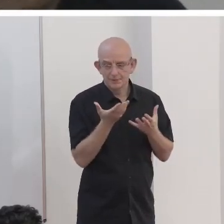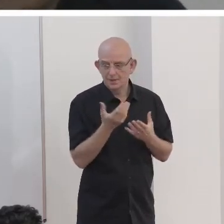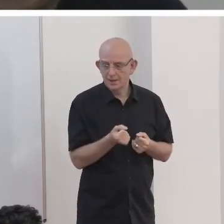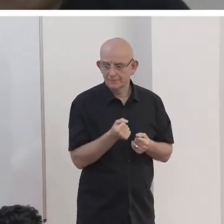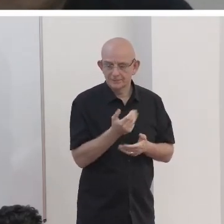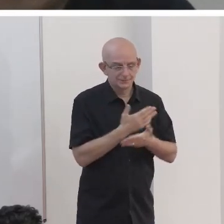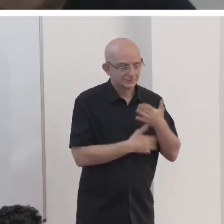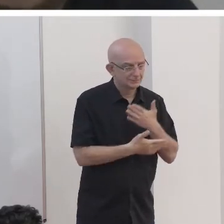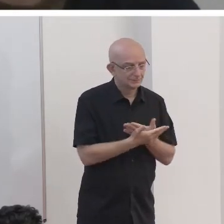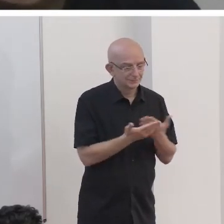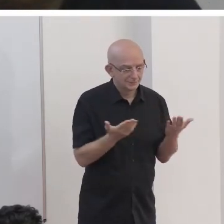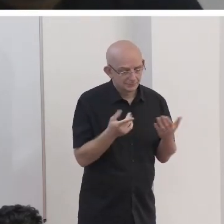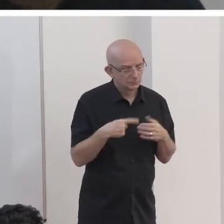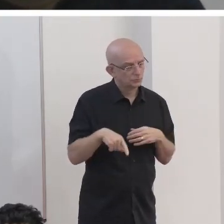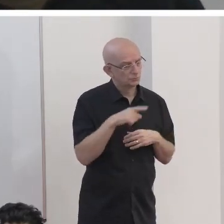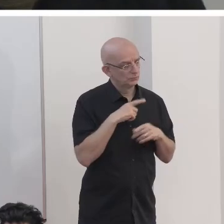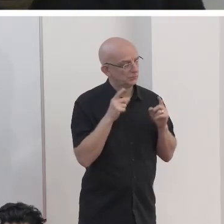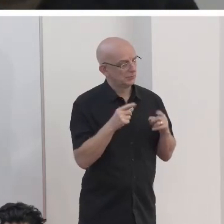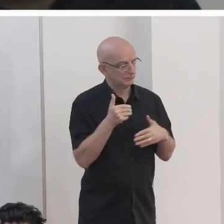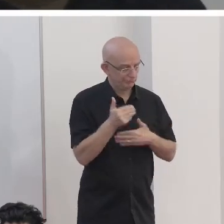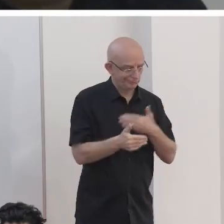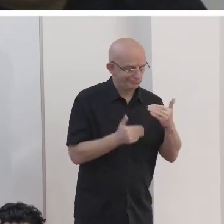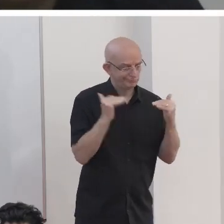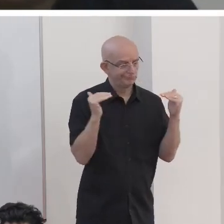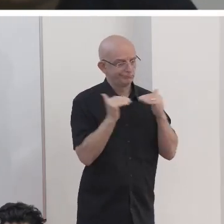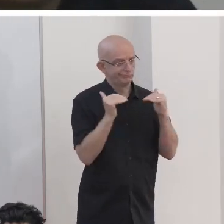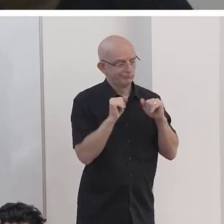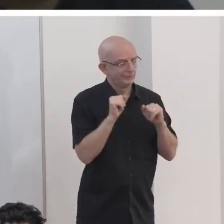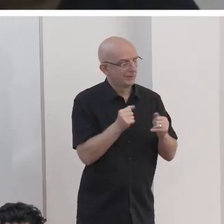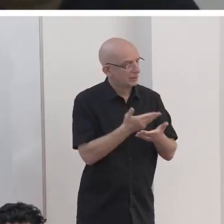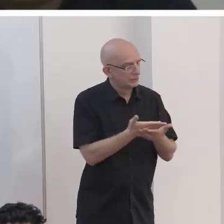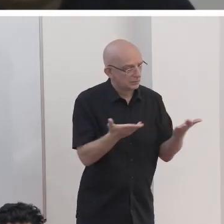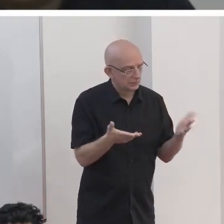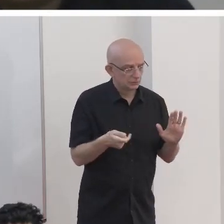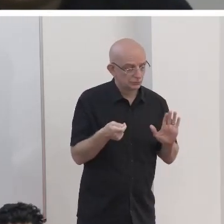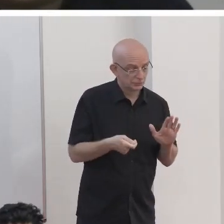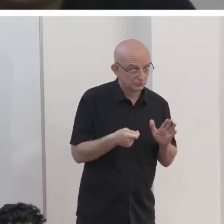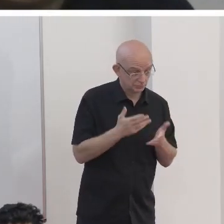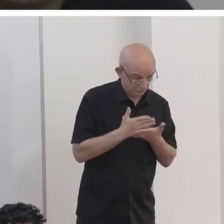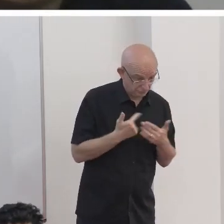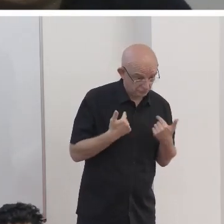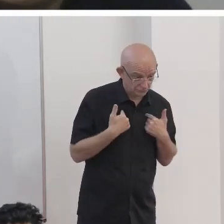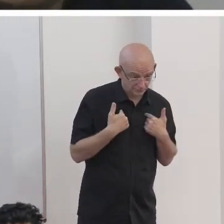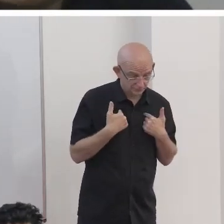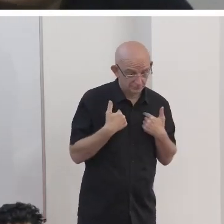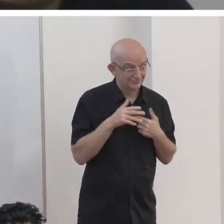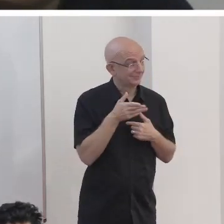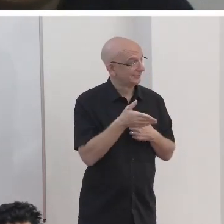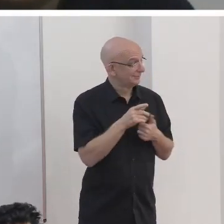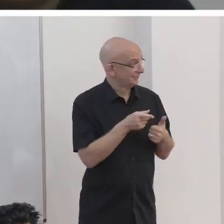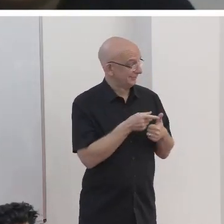right? For that, first thing, in sector of uh, economic, in sector